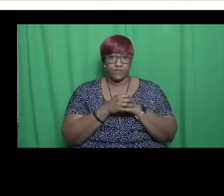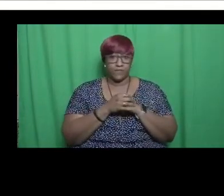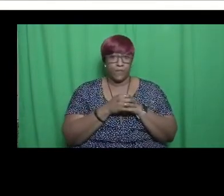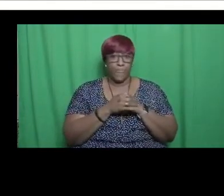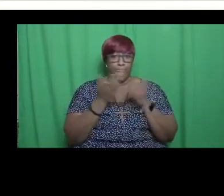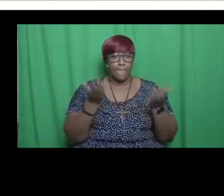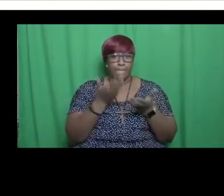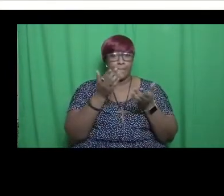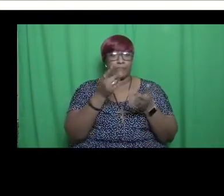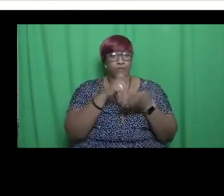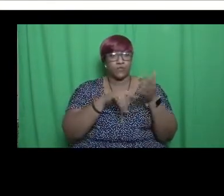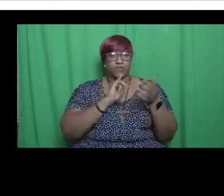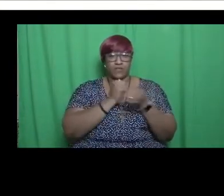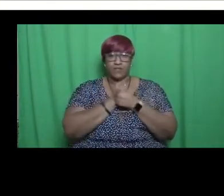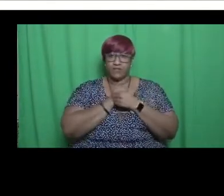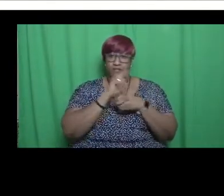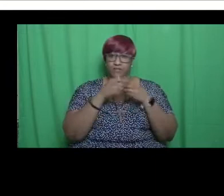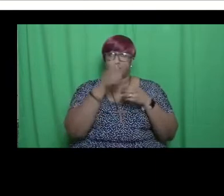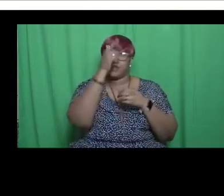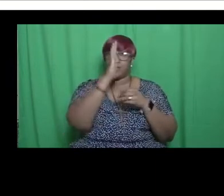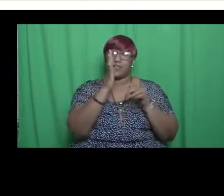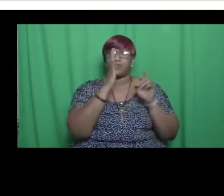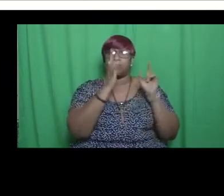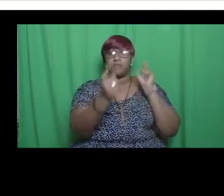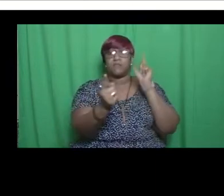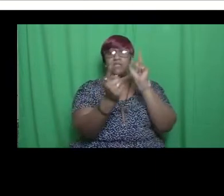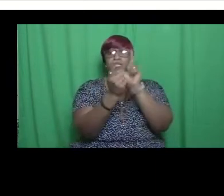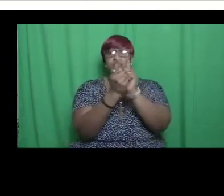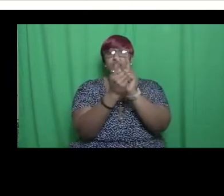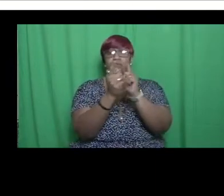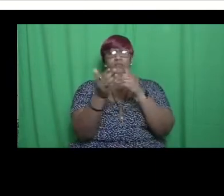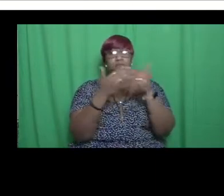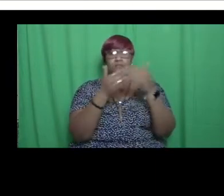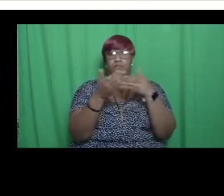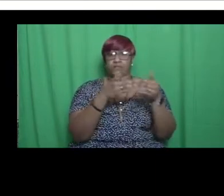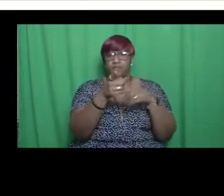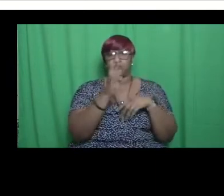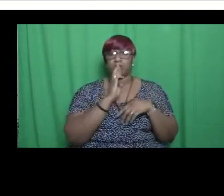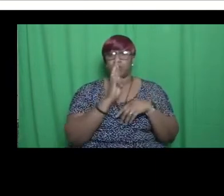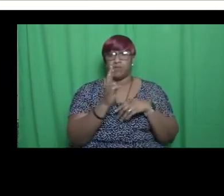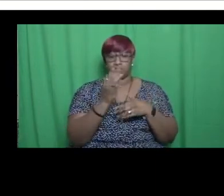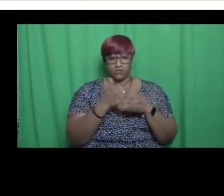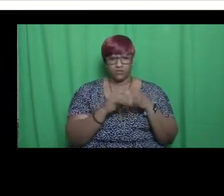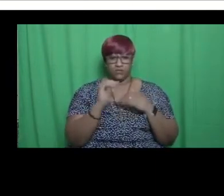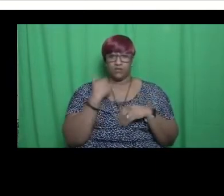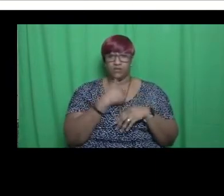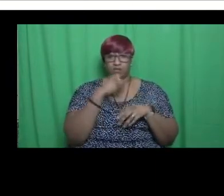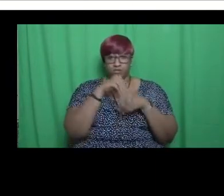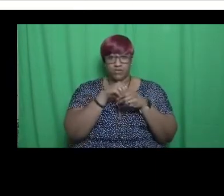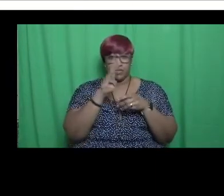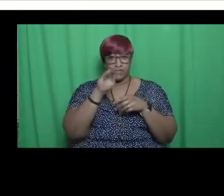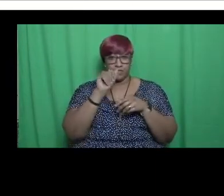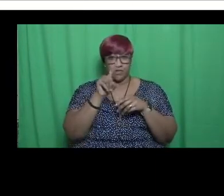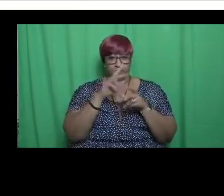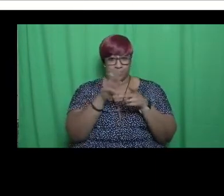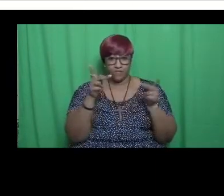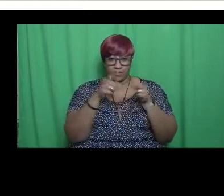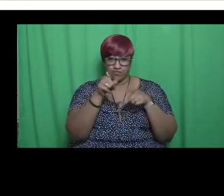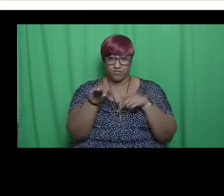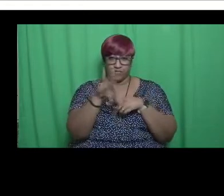And here's what I love about God. He'll meet you wherever you are. And some of us, when you were in some bad places, he found